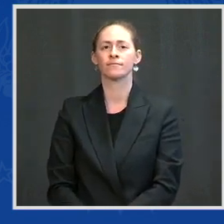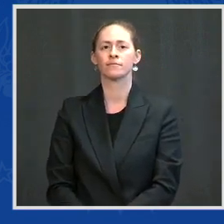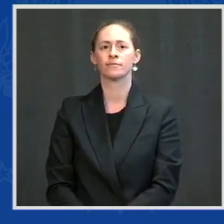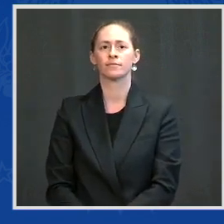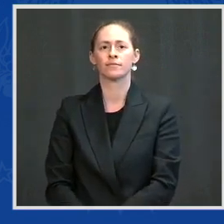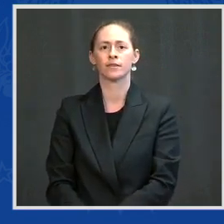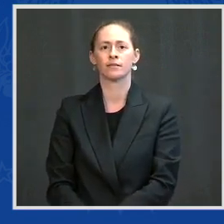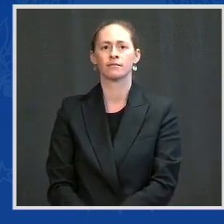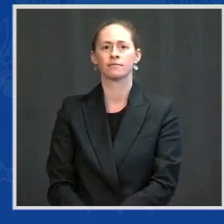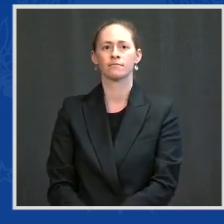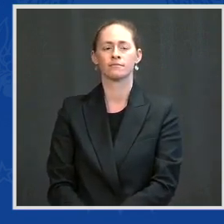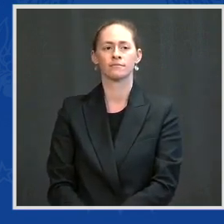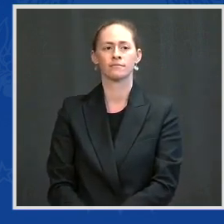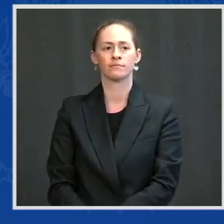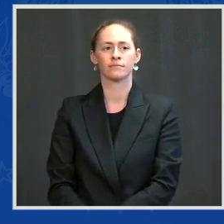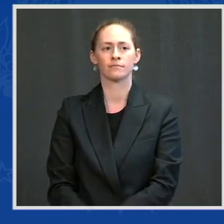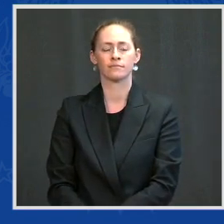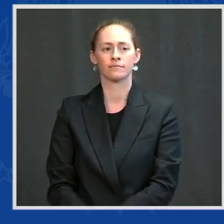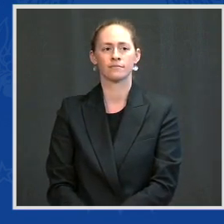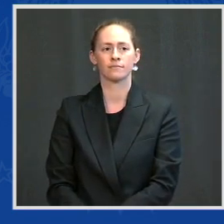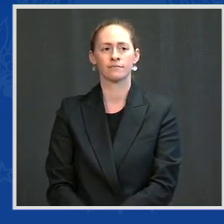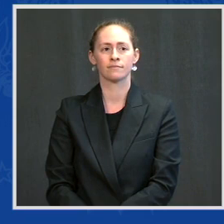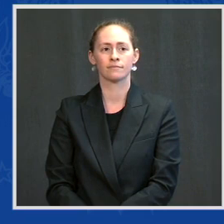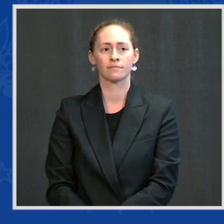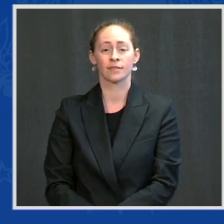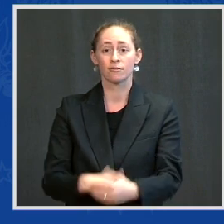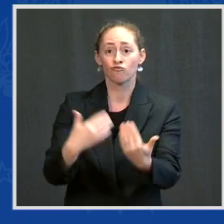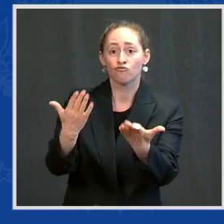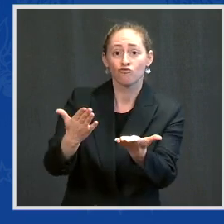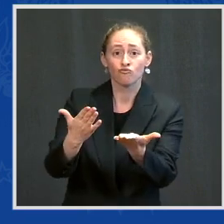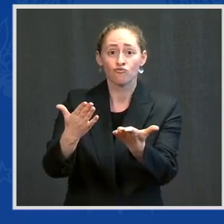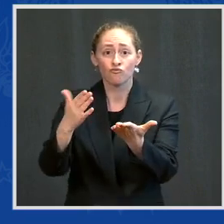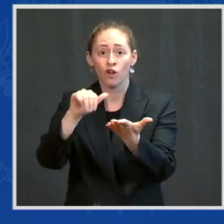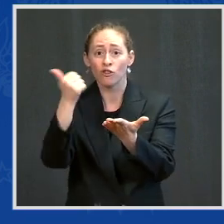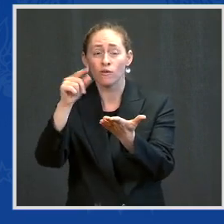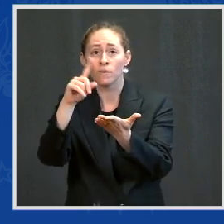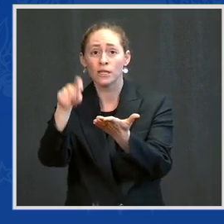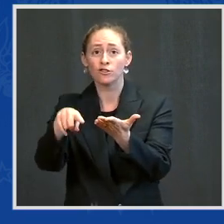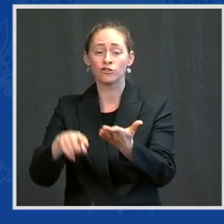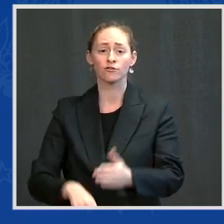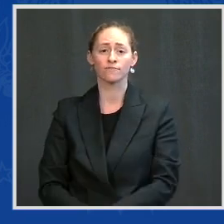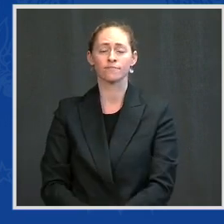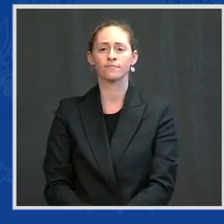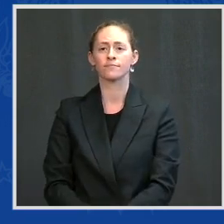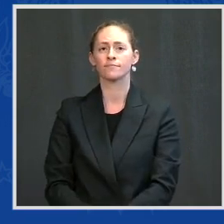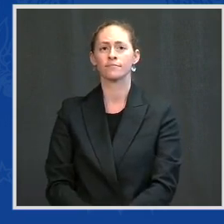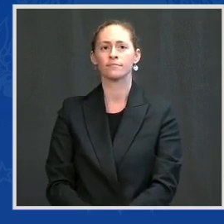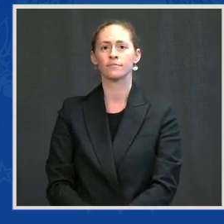So we have a question from a Korean journalist over here. Yes, two from the left.